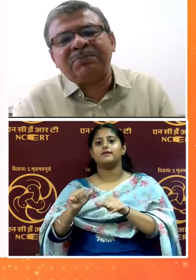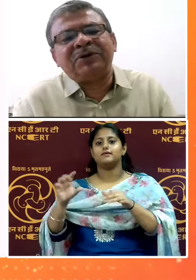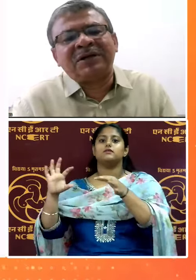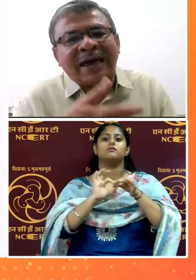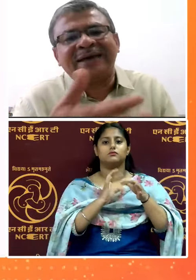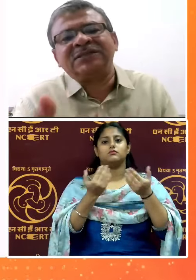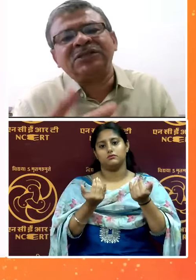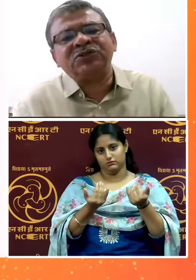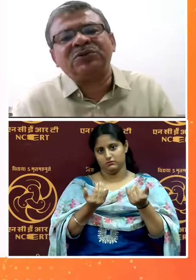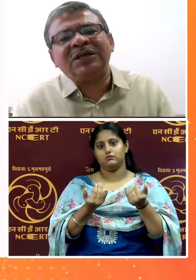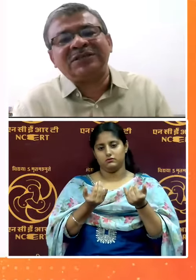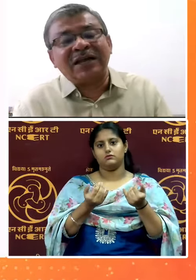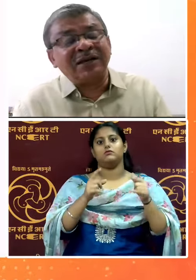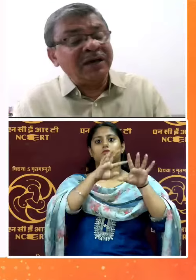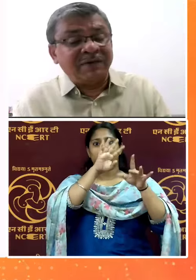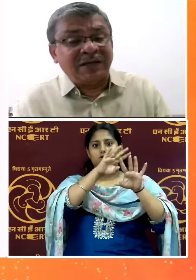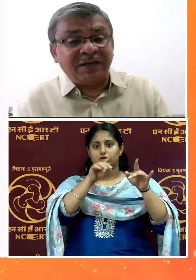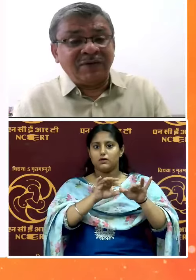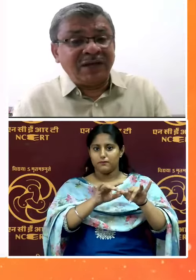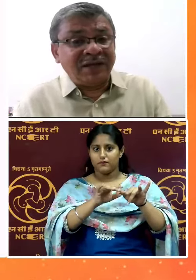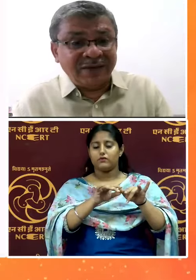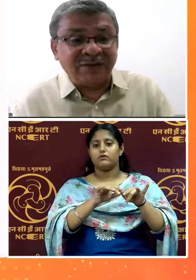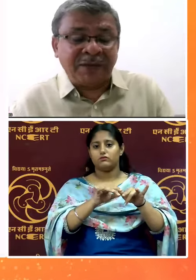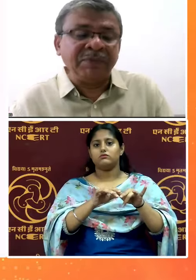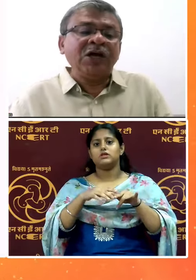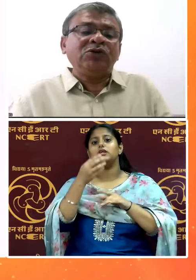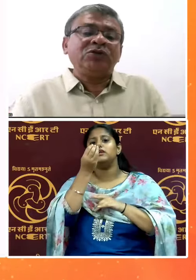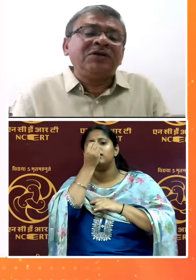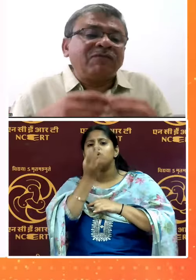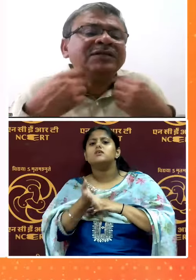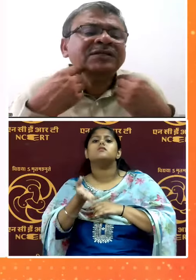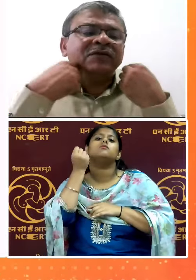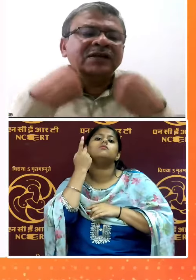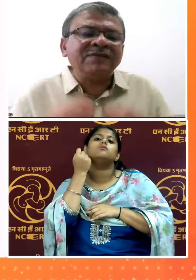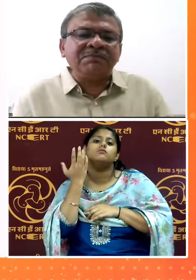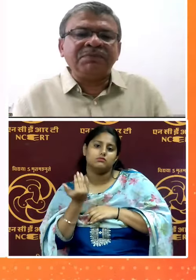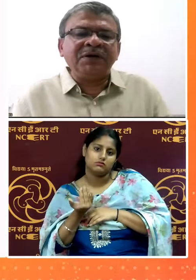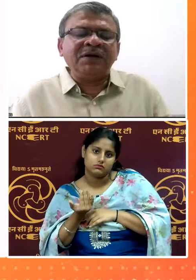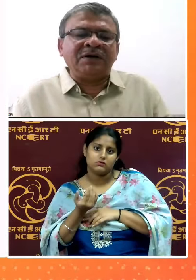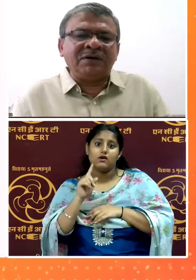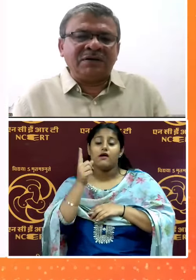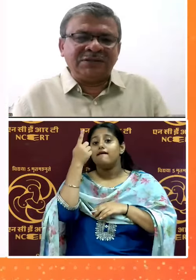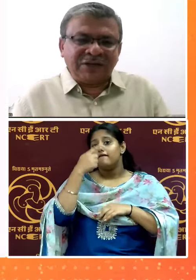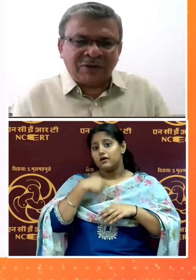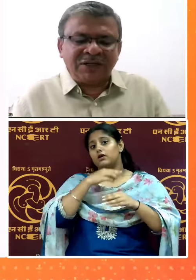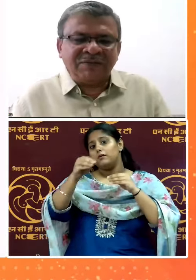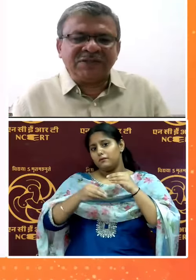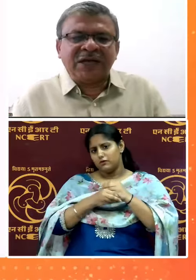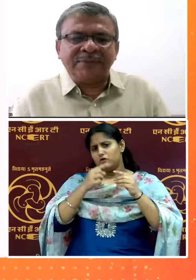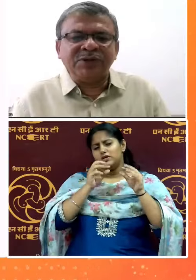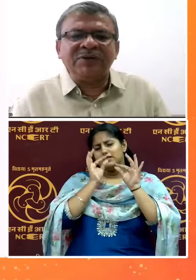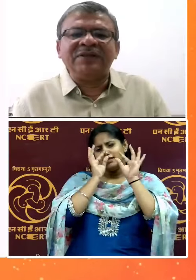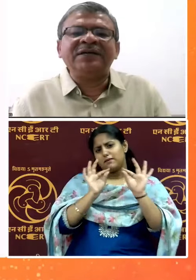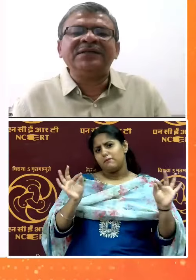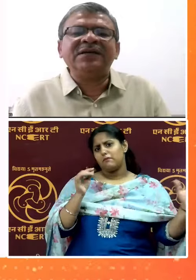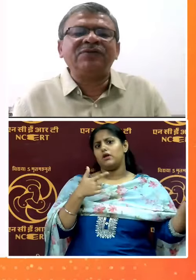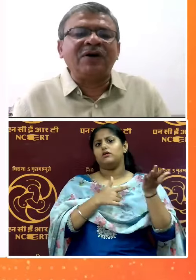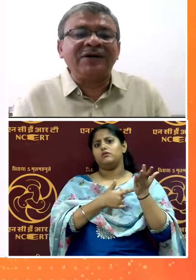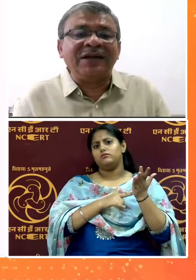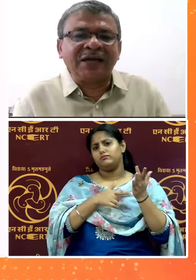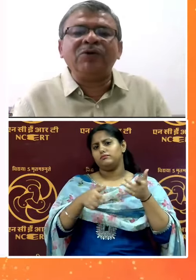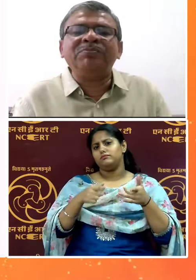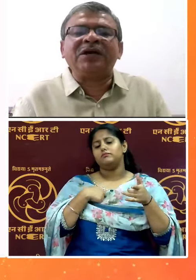the computer access to the child very, very easily. So the one very simple technology which helps you in that